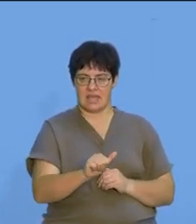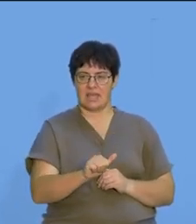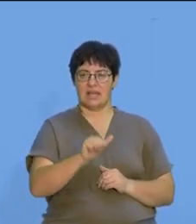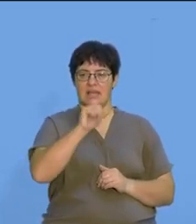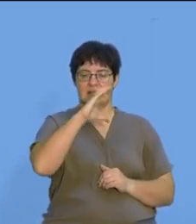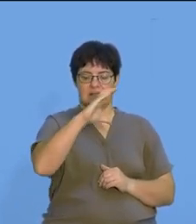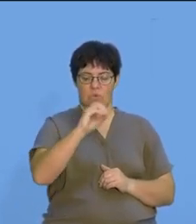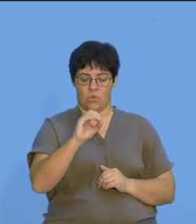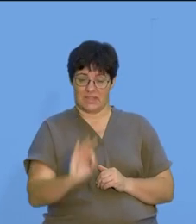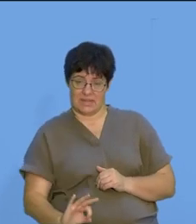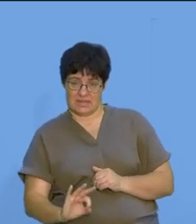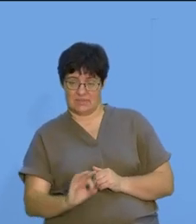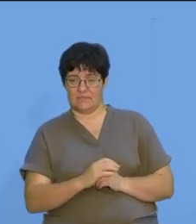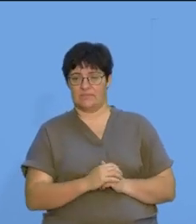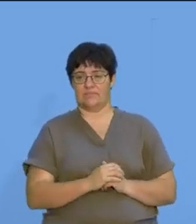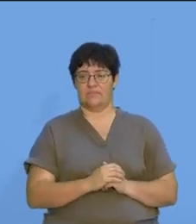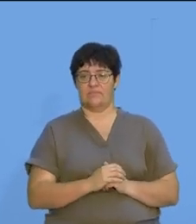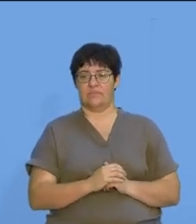remain with CaCO3,